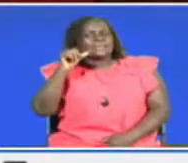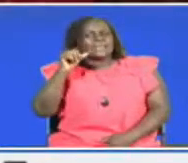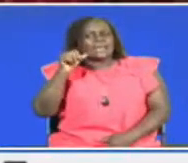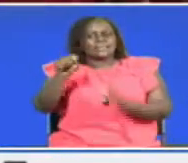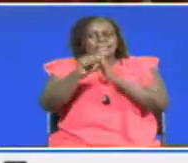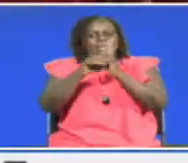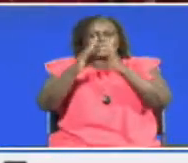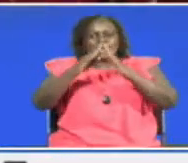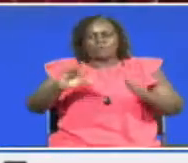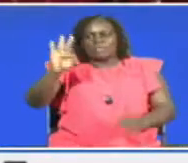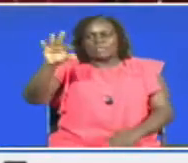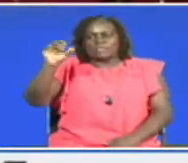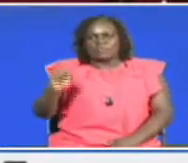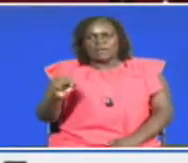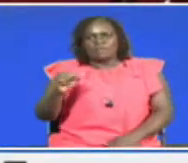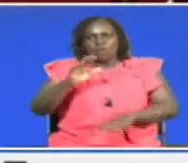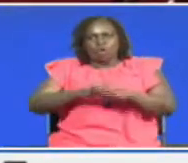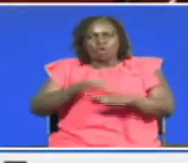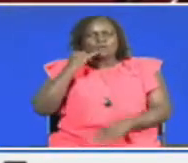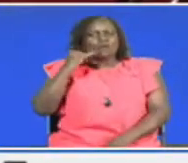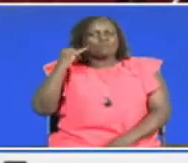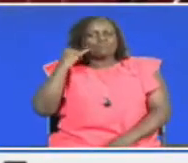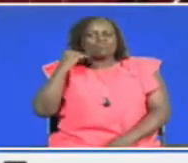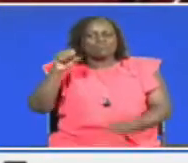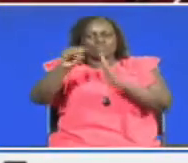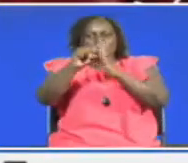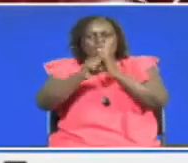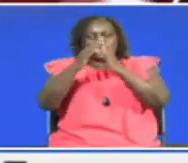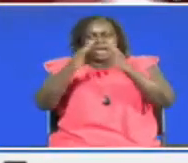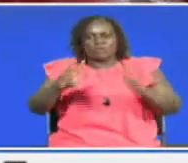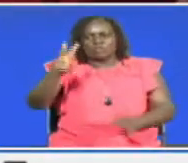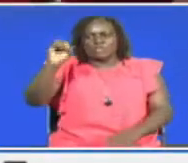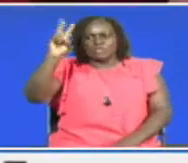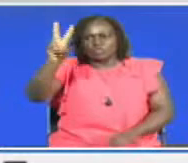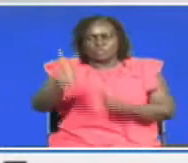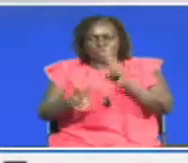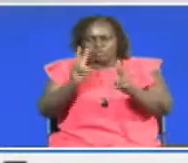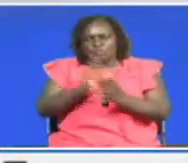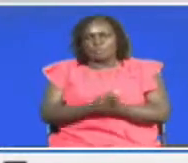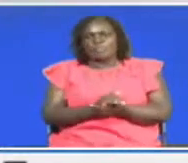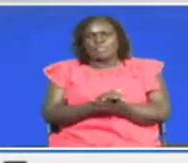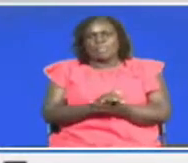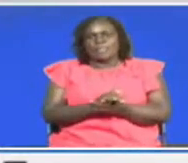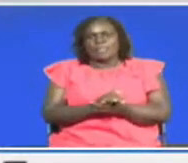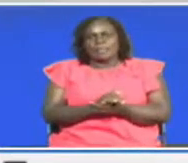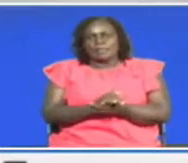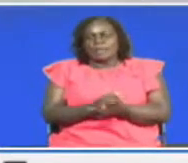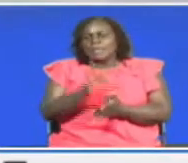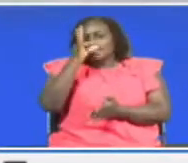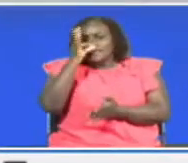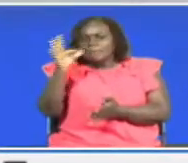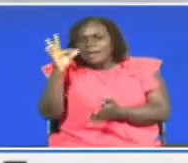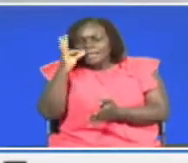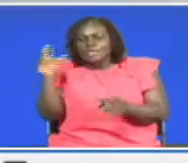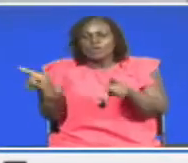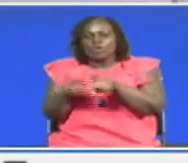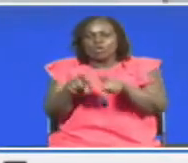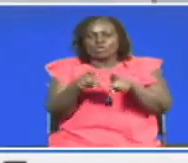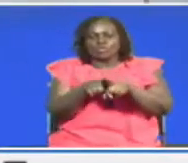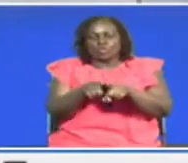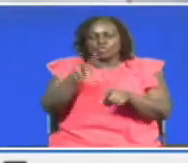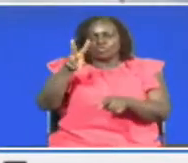House, and 35 million shillings on Nakuru State House in 2022. His predecessor, the late President Mwai Kibaki,